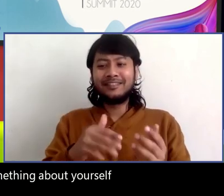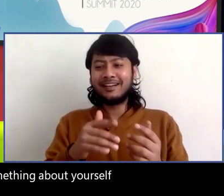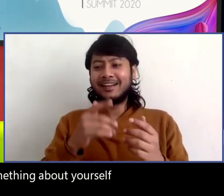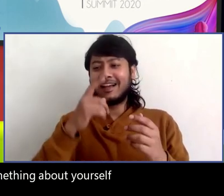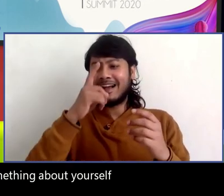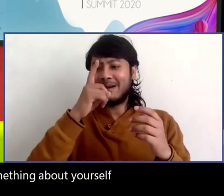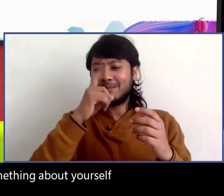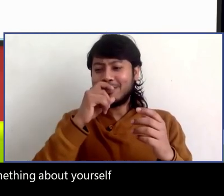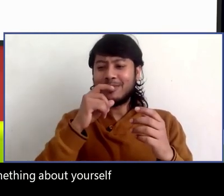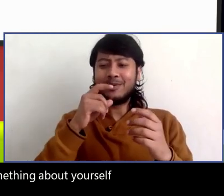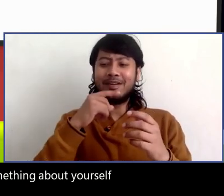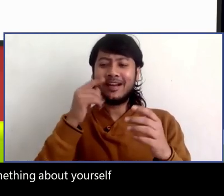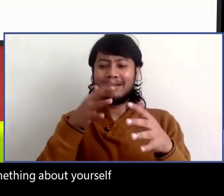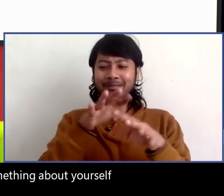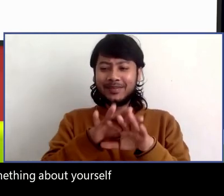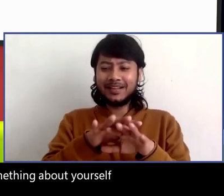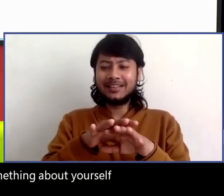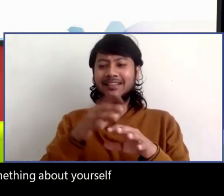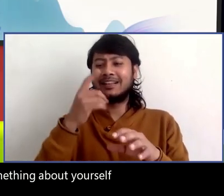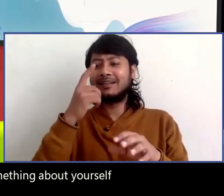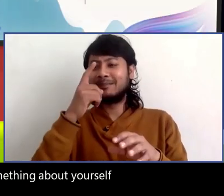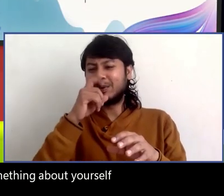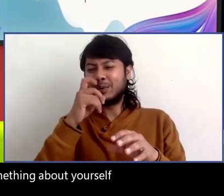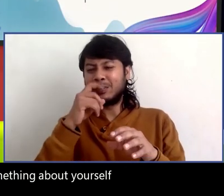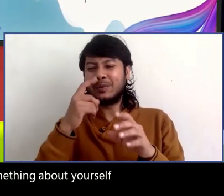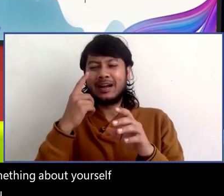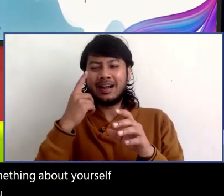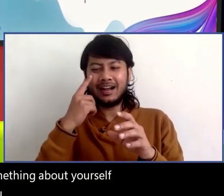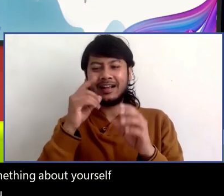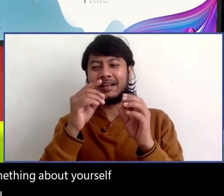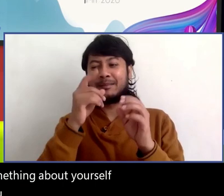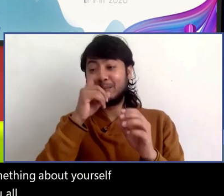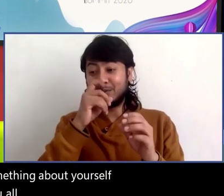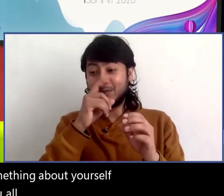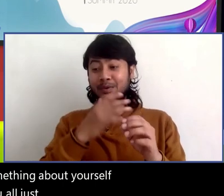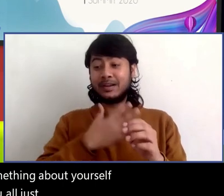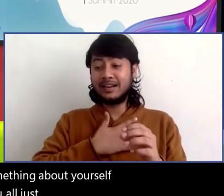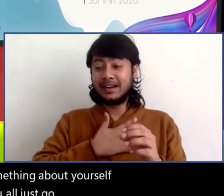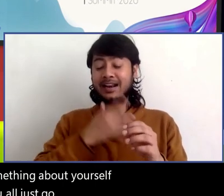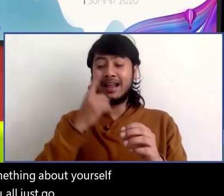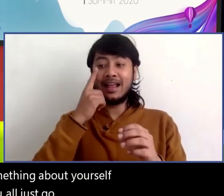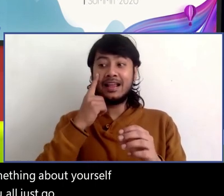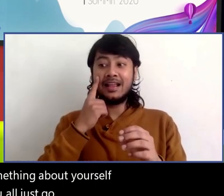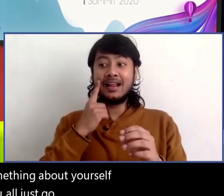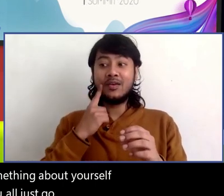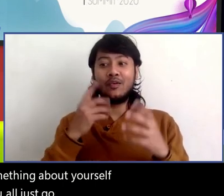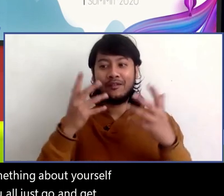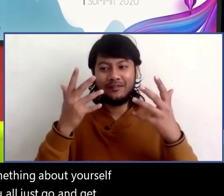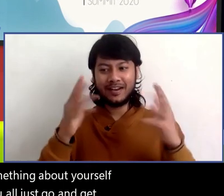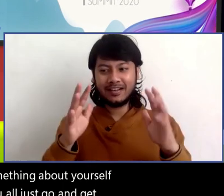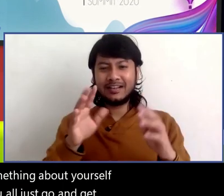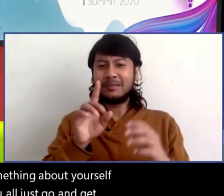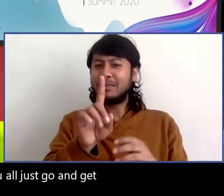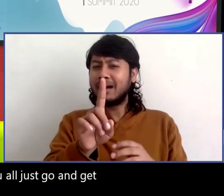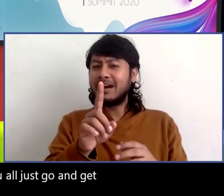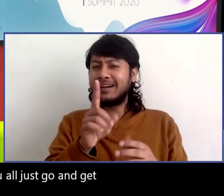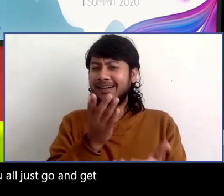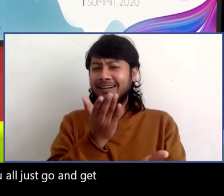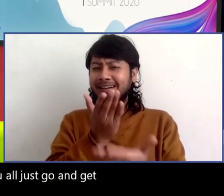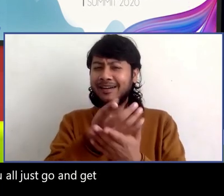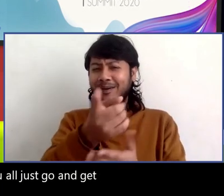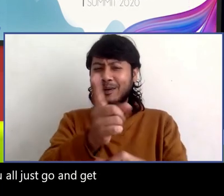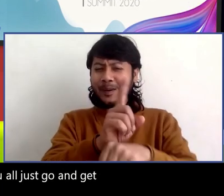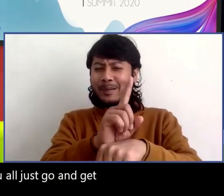wait. Why don't you all just go and get your pencils? Yes, so this is a